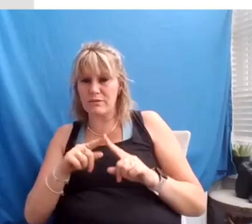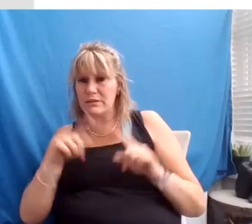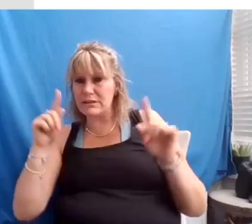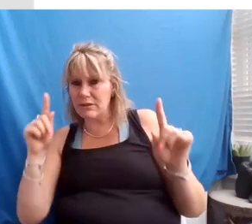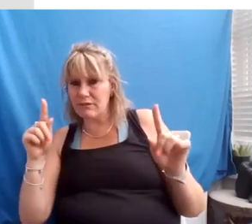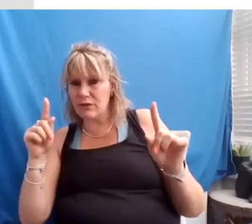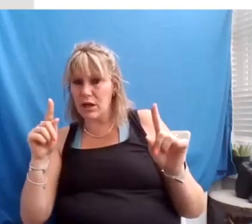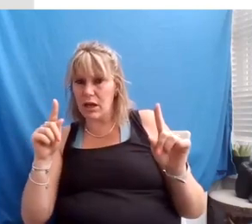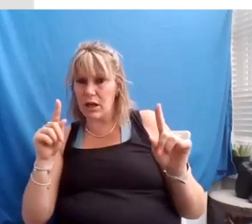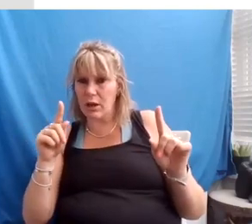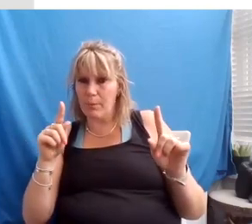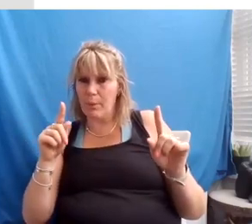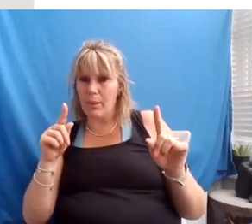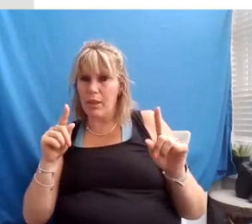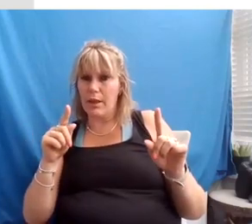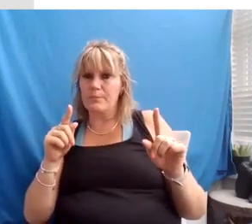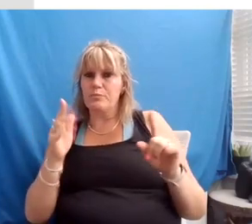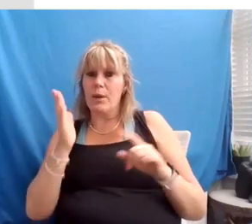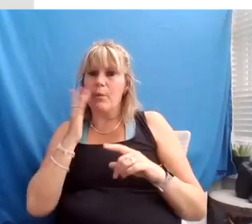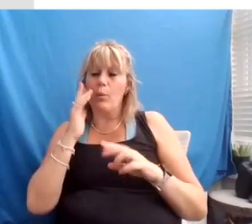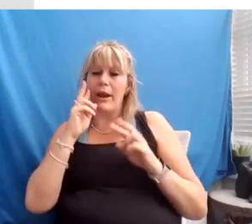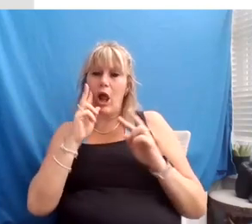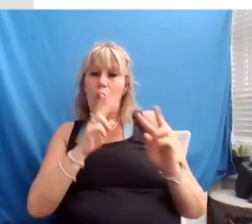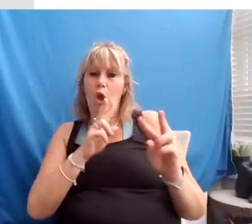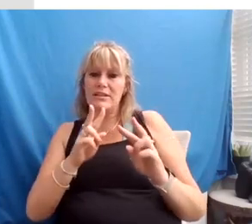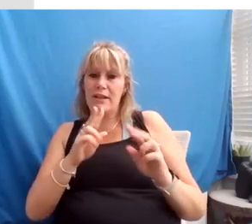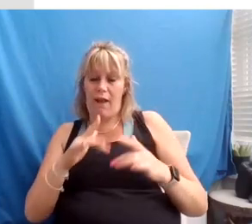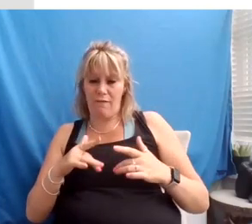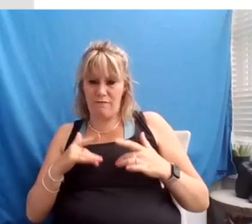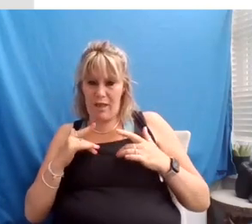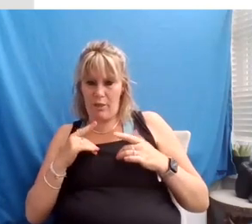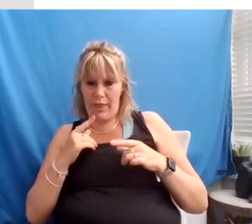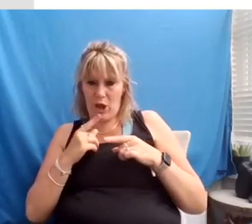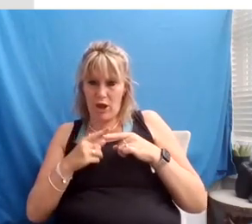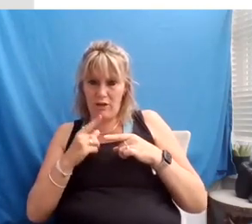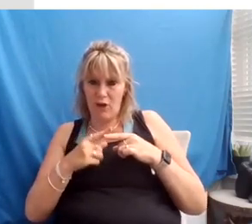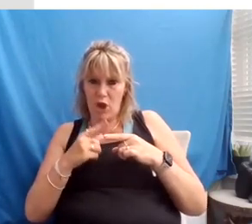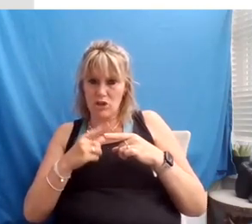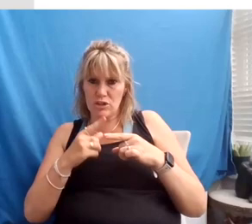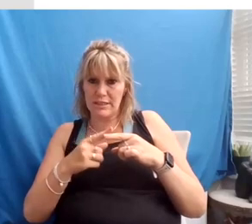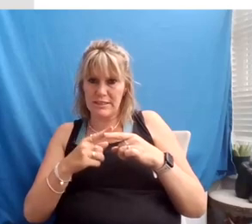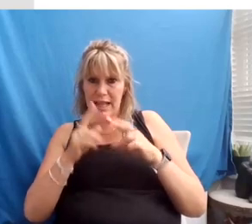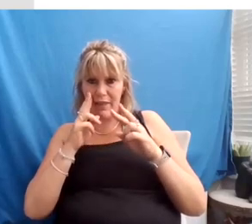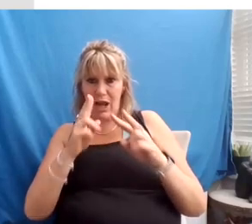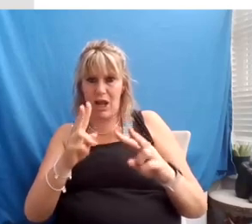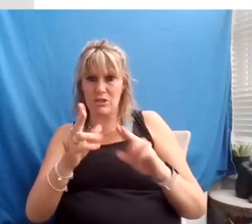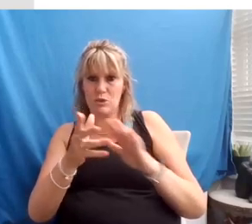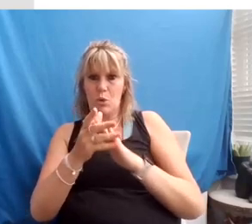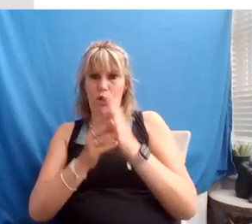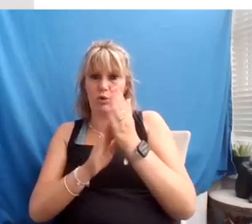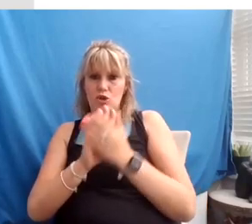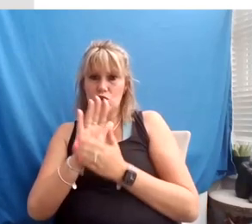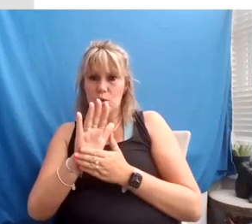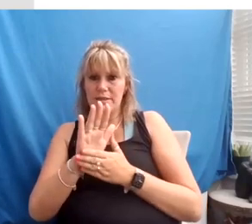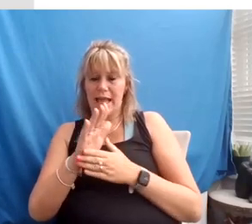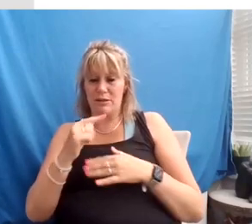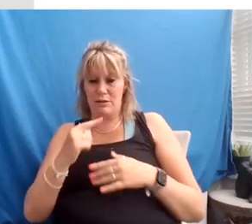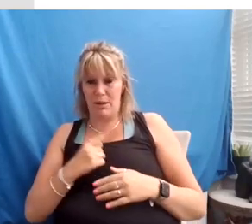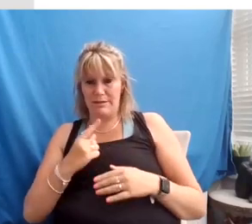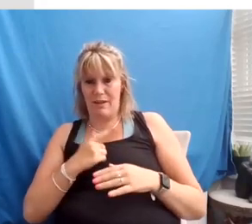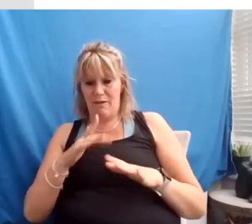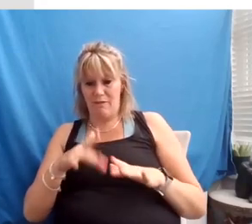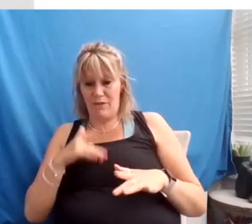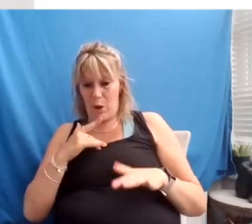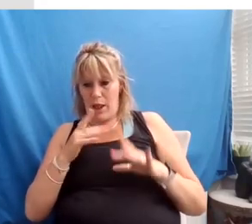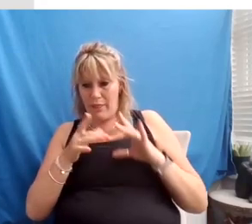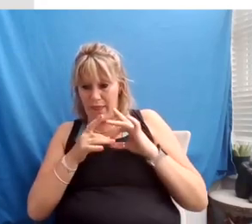But yeah, when I looked at that, I had that real sense of urgency, Dwayne. And like I said, I saw the shoes and then I thought, and that to me is, like you say, it's that